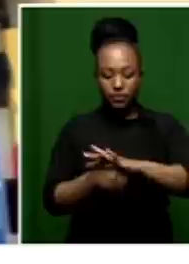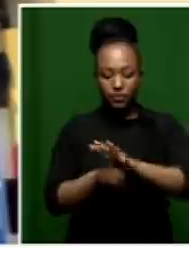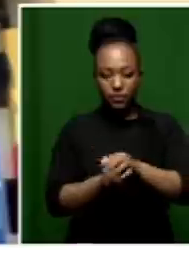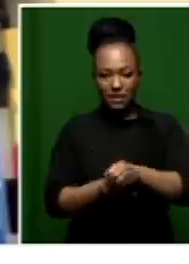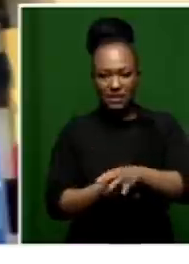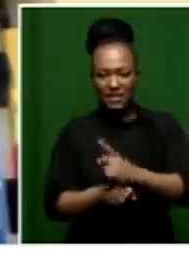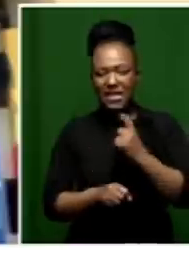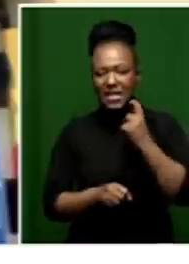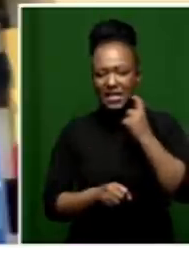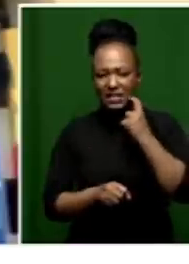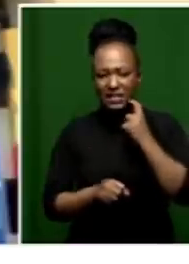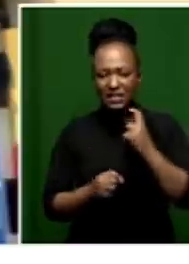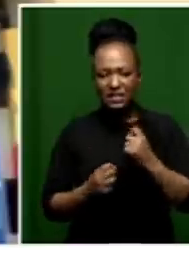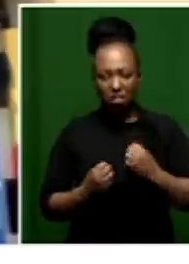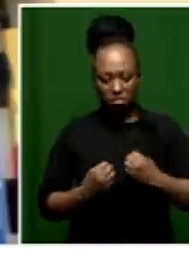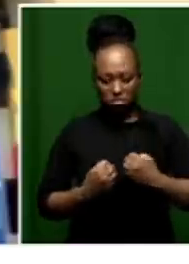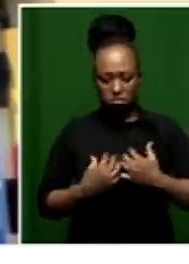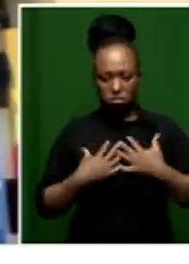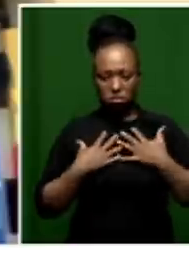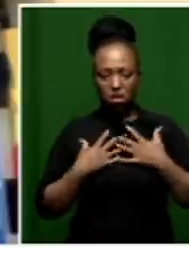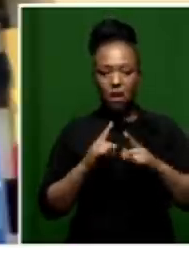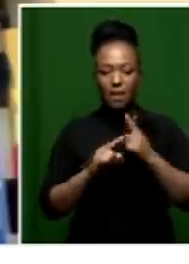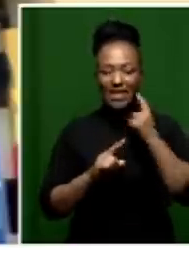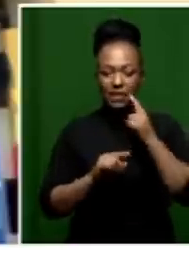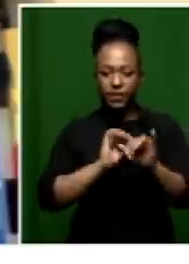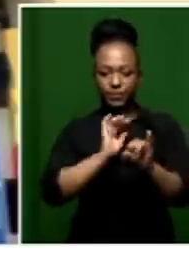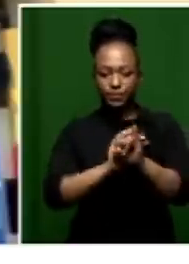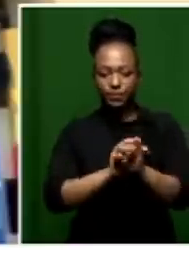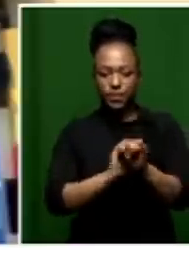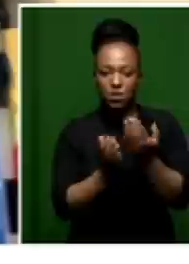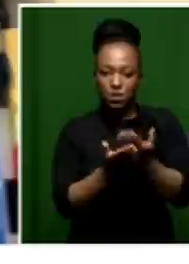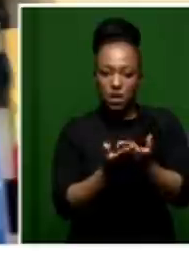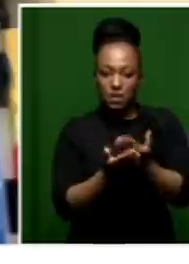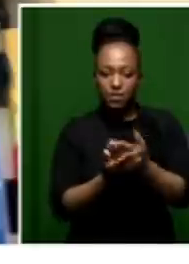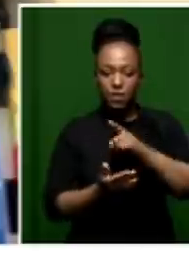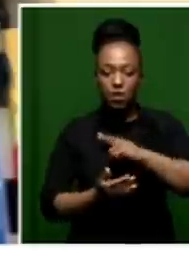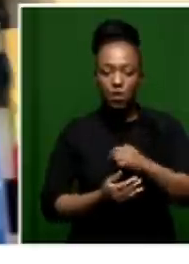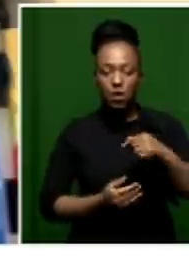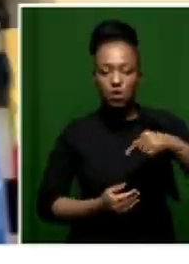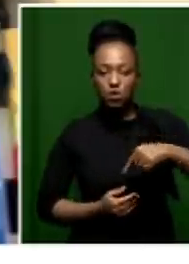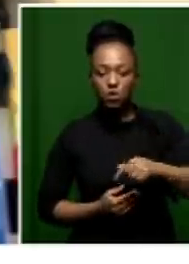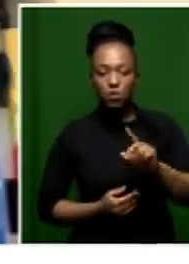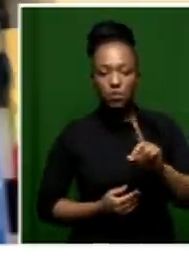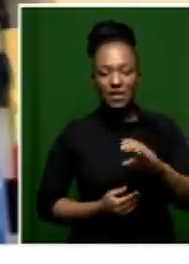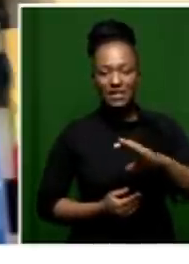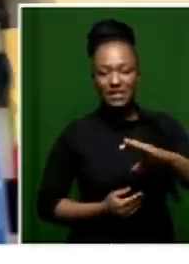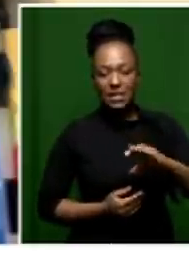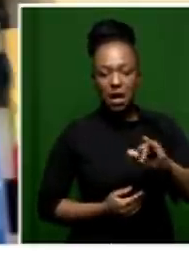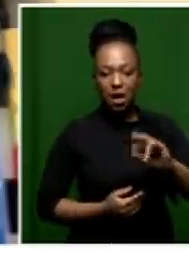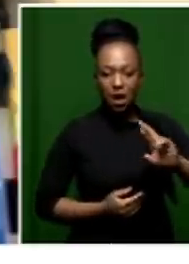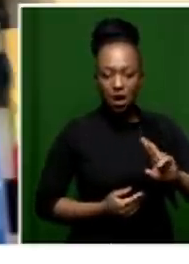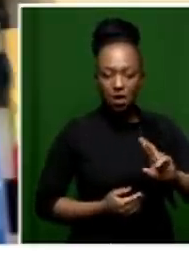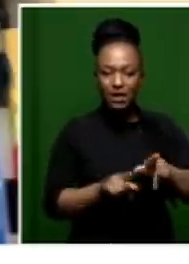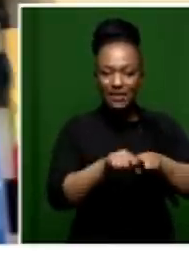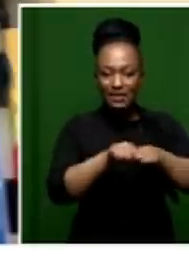easy to detect. This means to identify, because one of the qPCR tests that